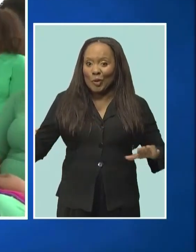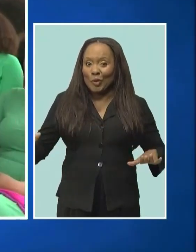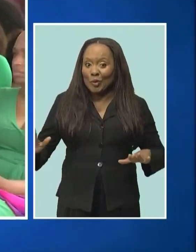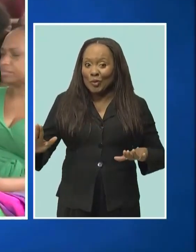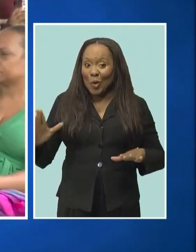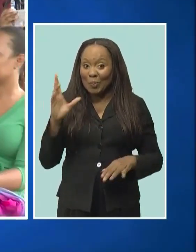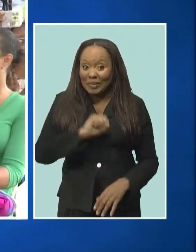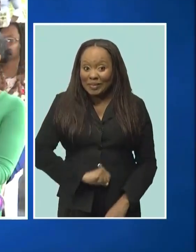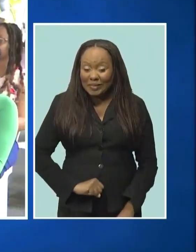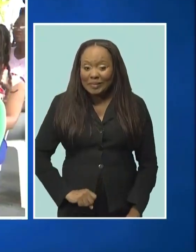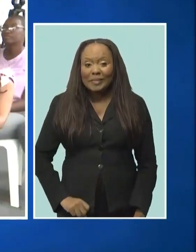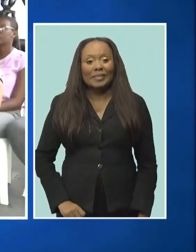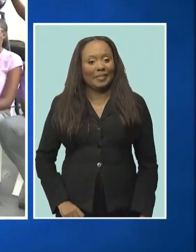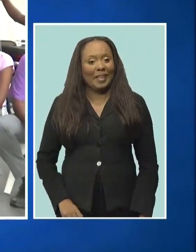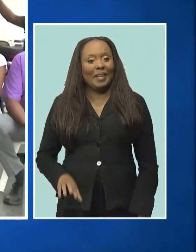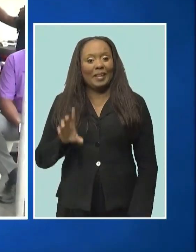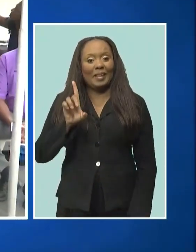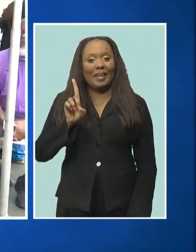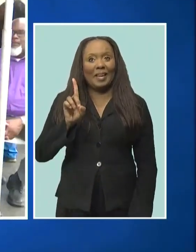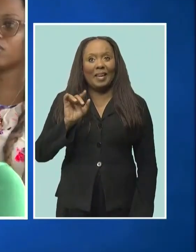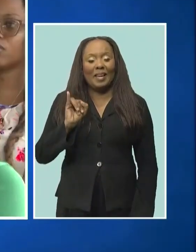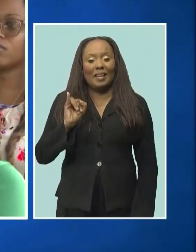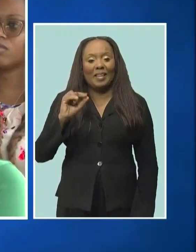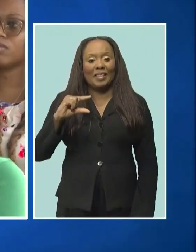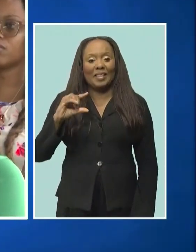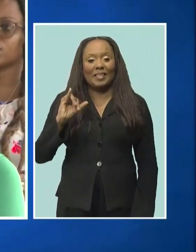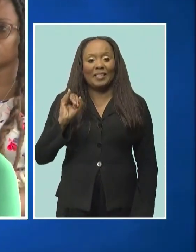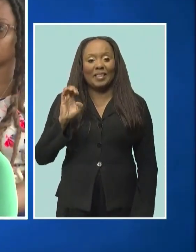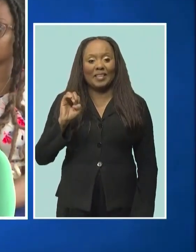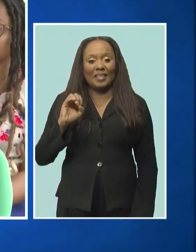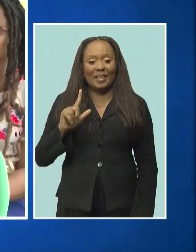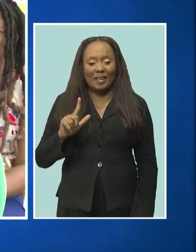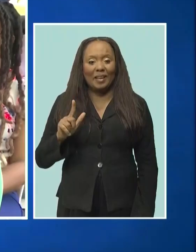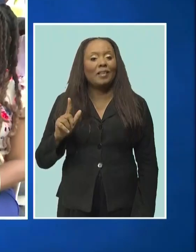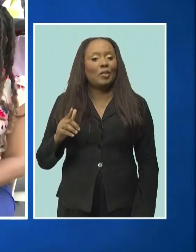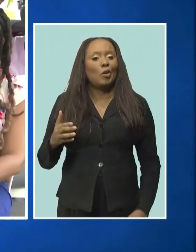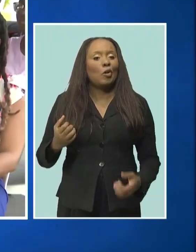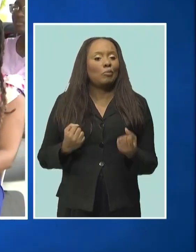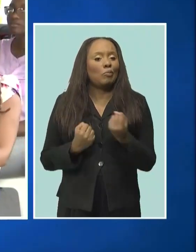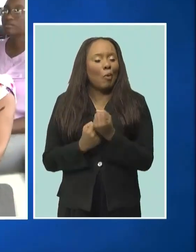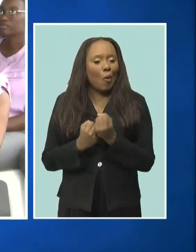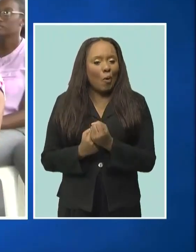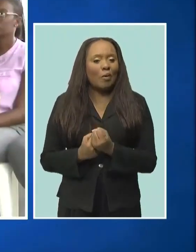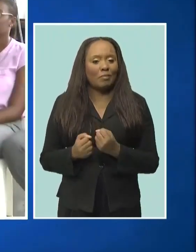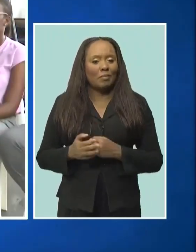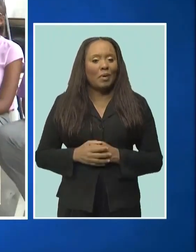with Digicel as its title sponsor, will be going to a different venue, as we hear